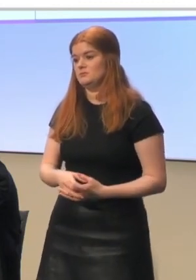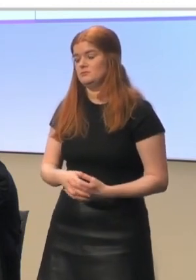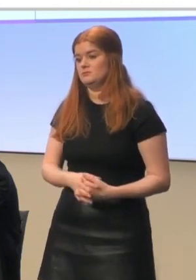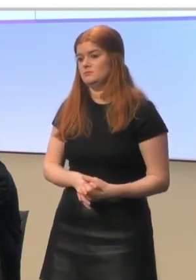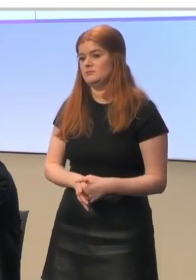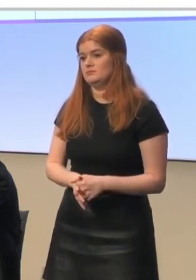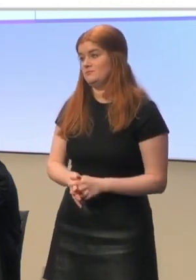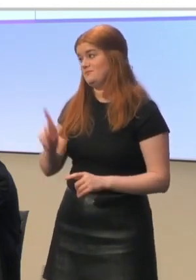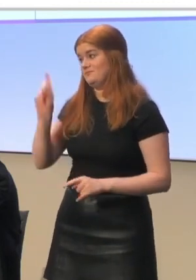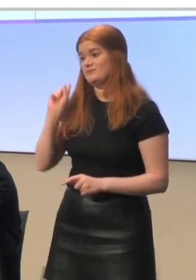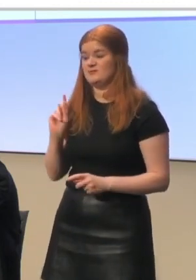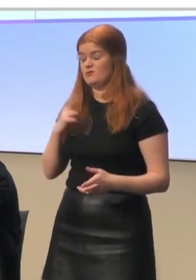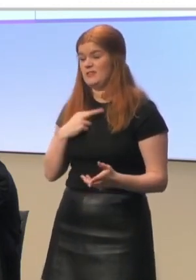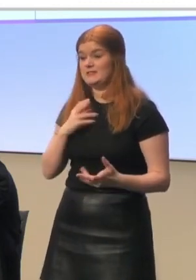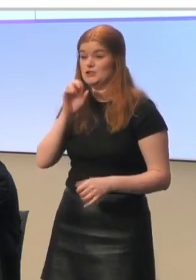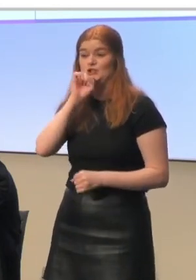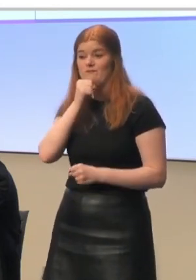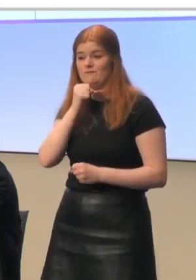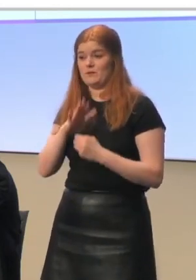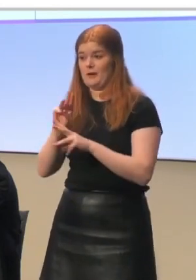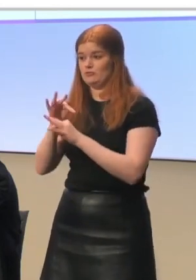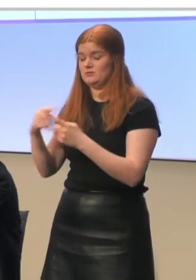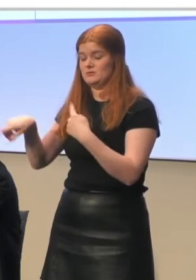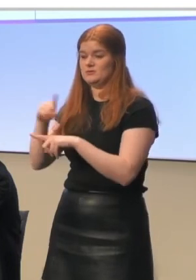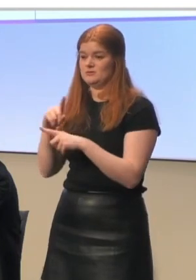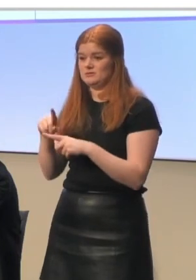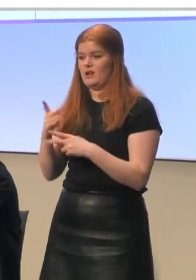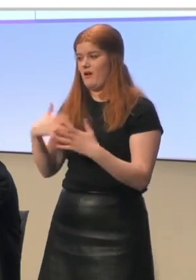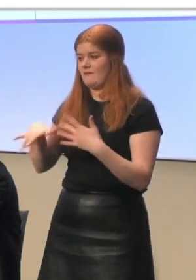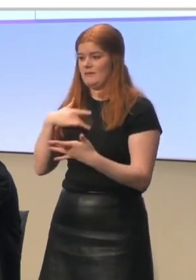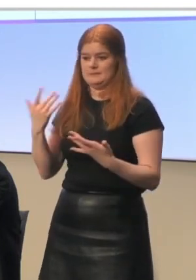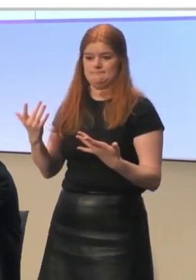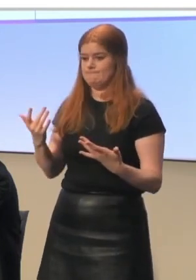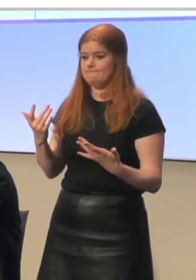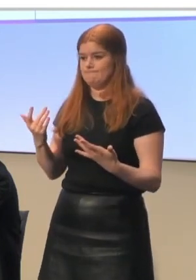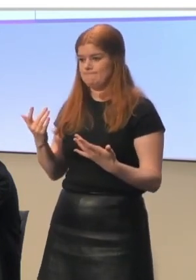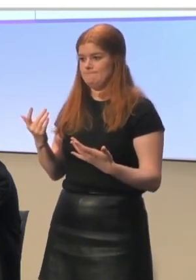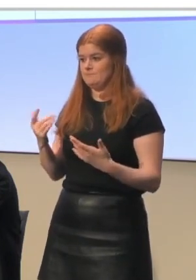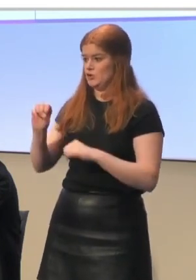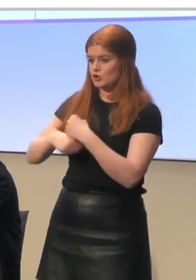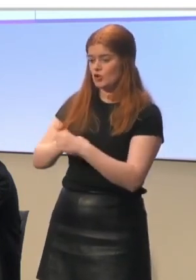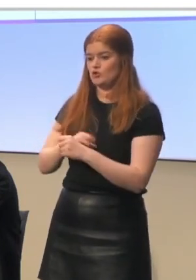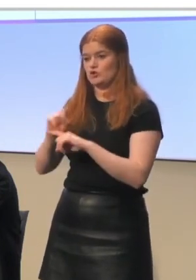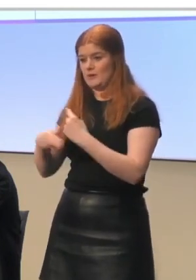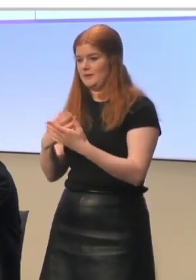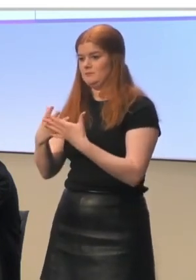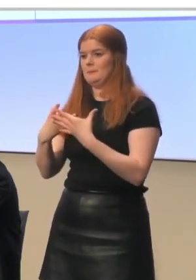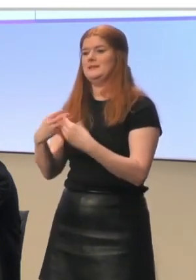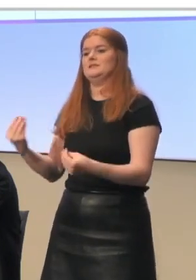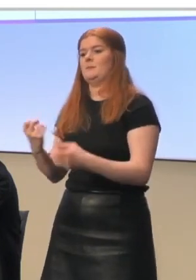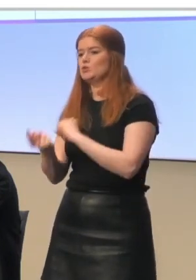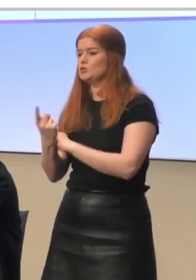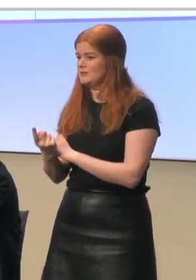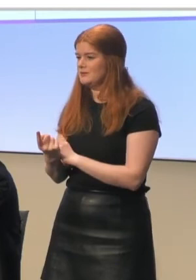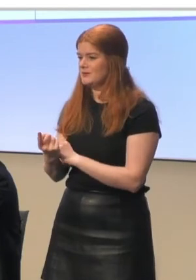And that was tough on parents, and they felt that their son or daughter had missed out as a consequence, and especially